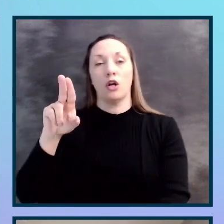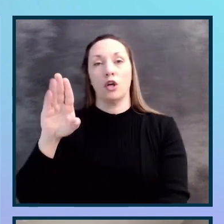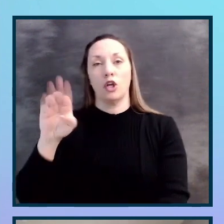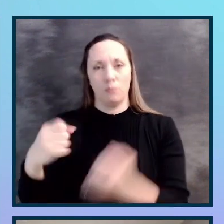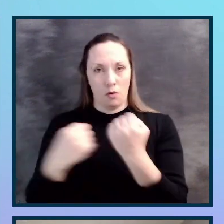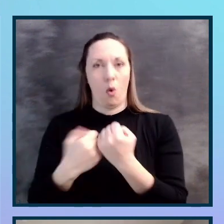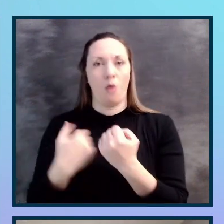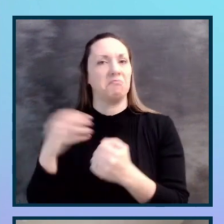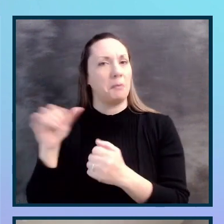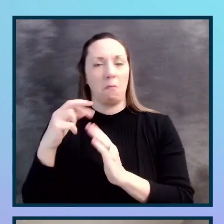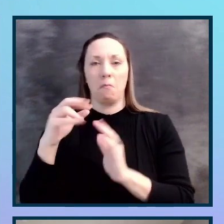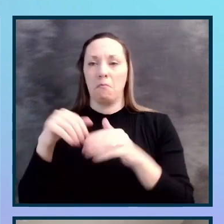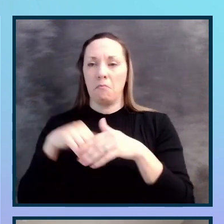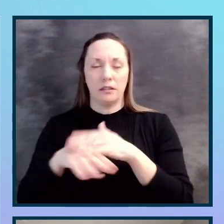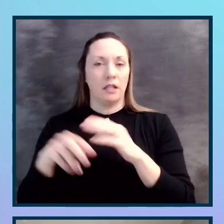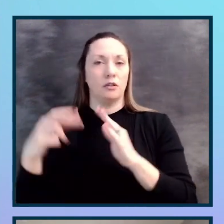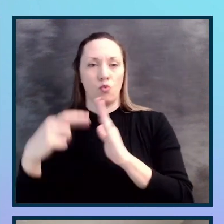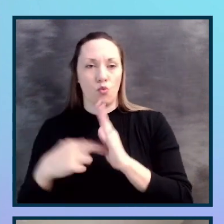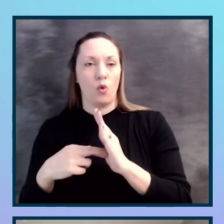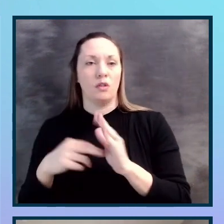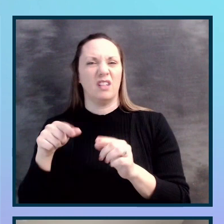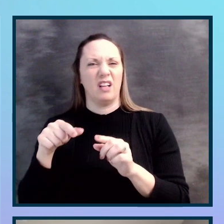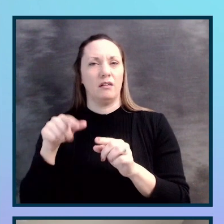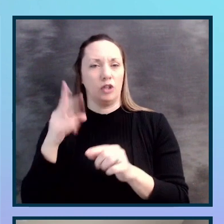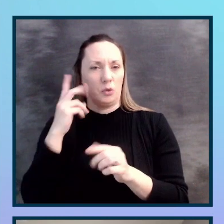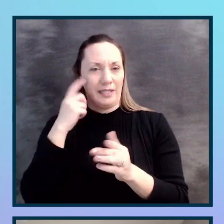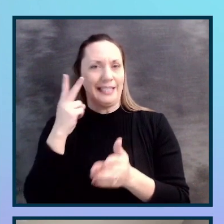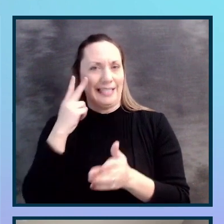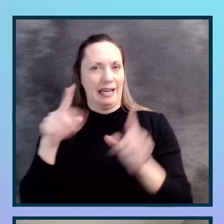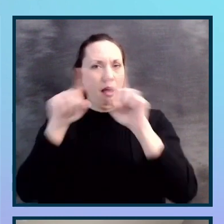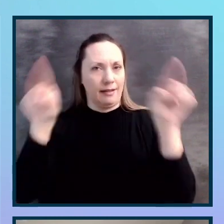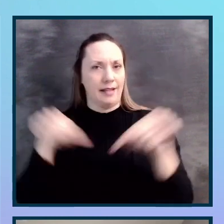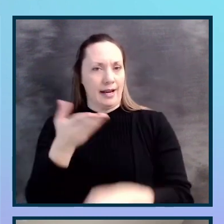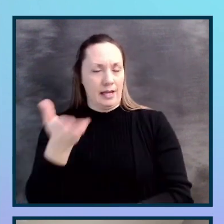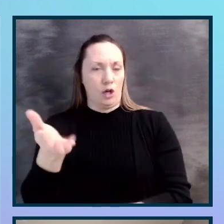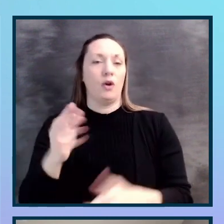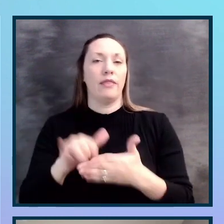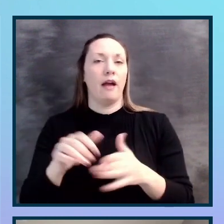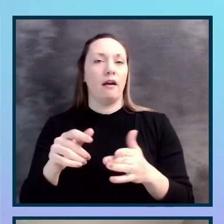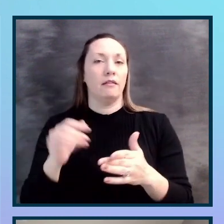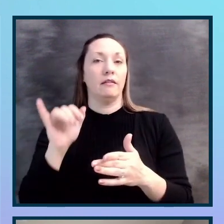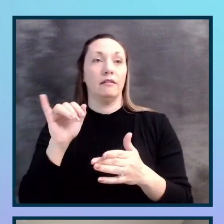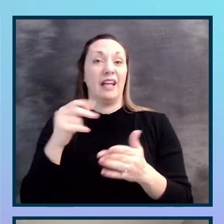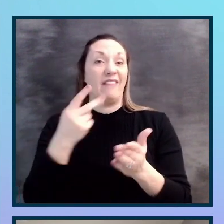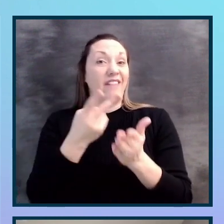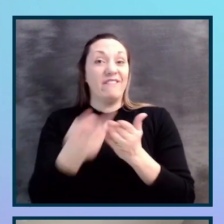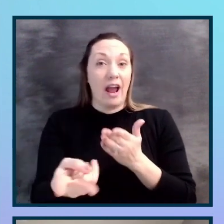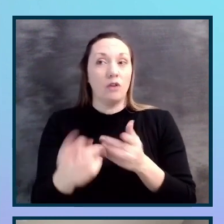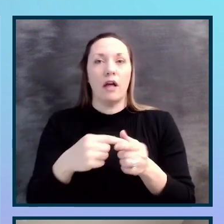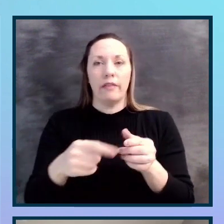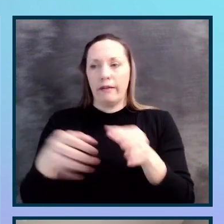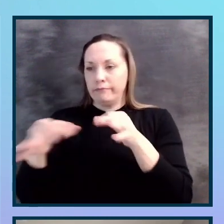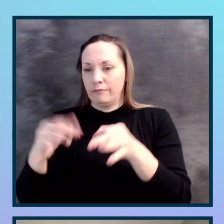in your SonarQube environment. You can see on the slide that it does fail and what it fails with and all